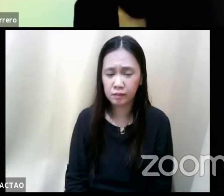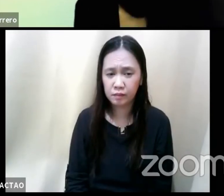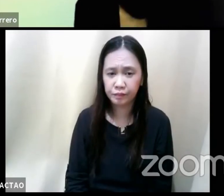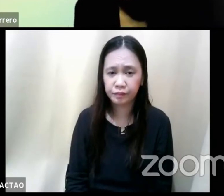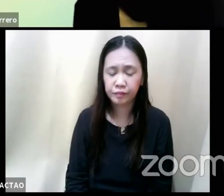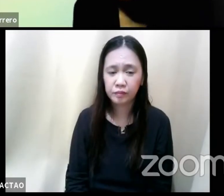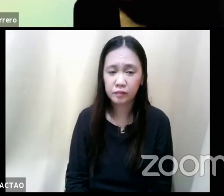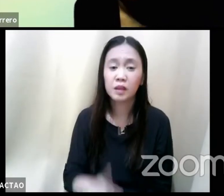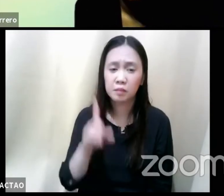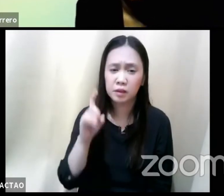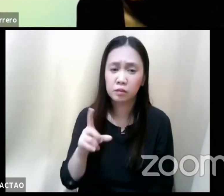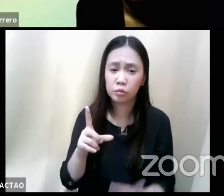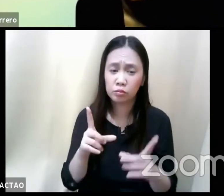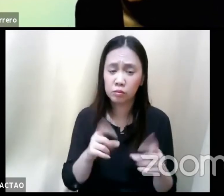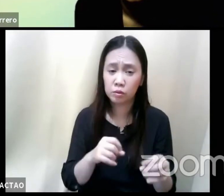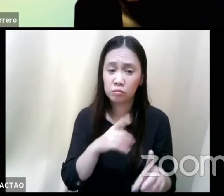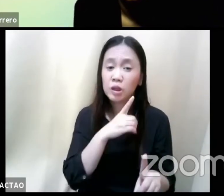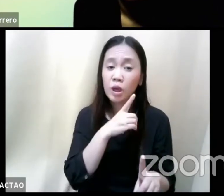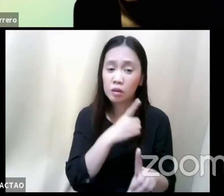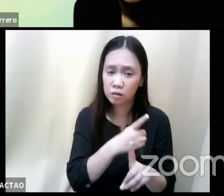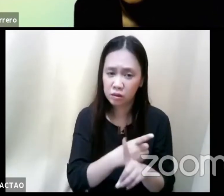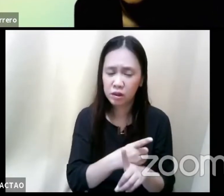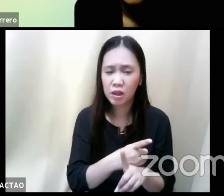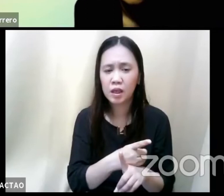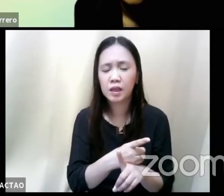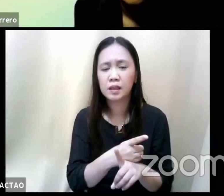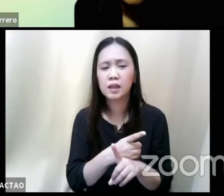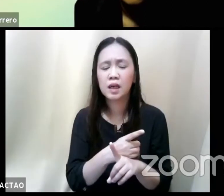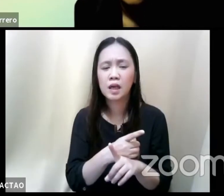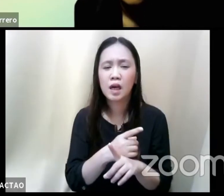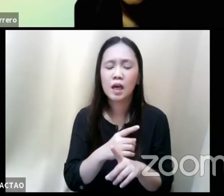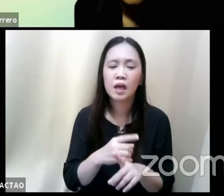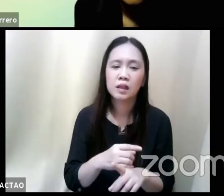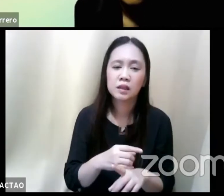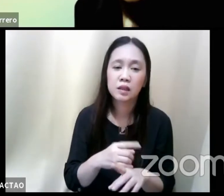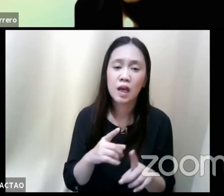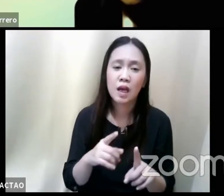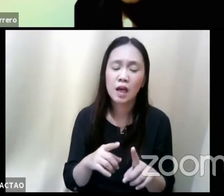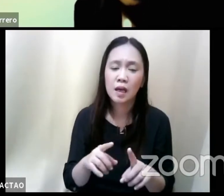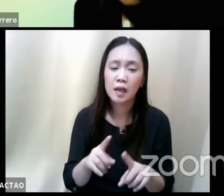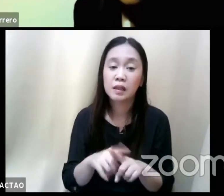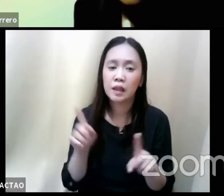tamang ano na lang siya, tamang outside of the box or out of the textbook.